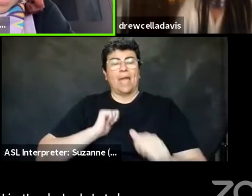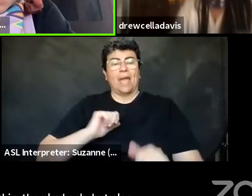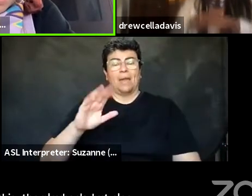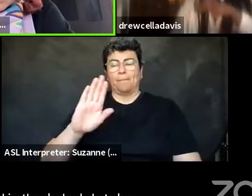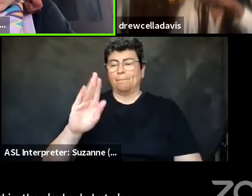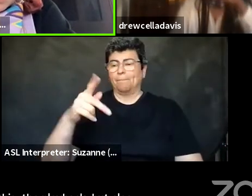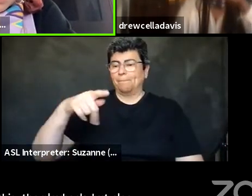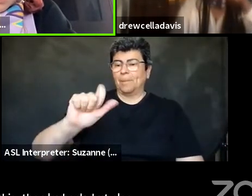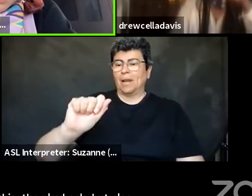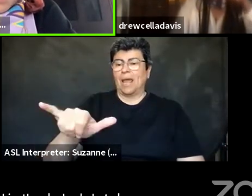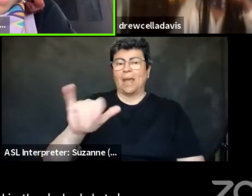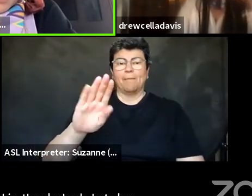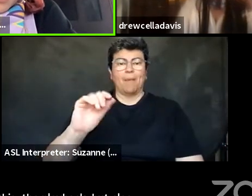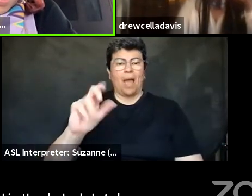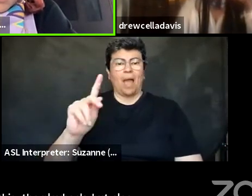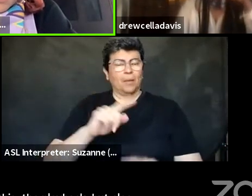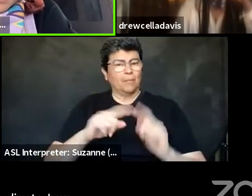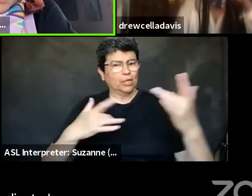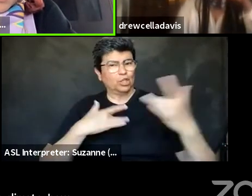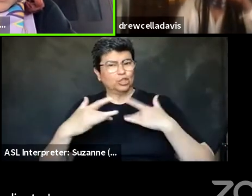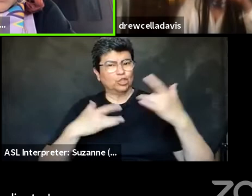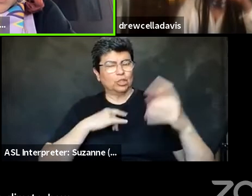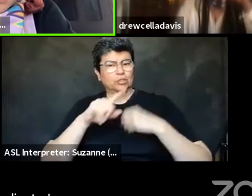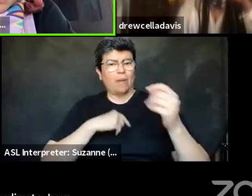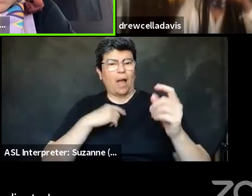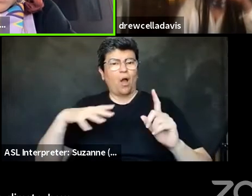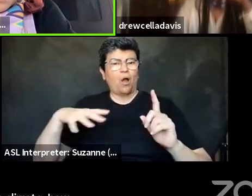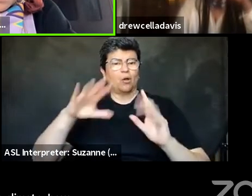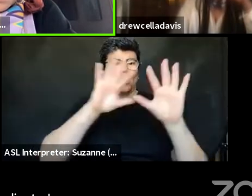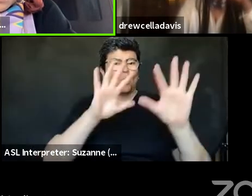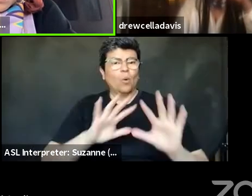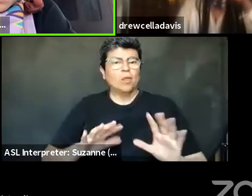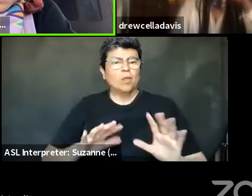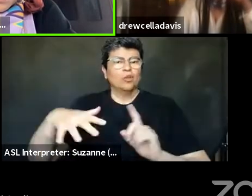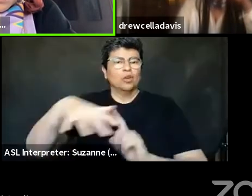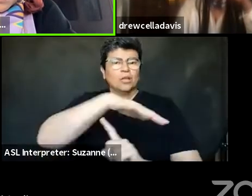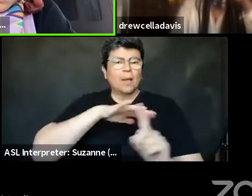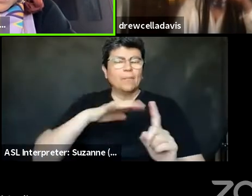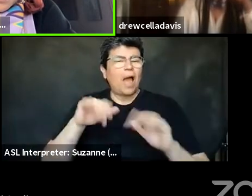with climate. How are you moving forward?